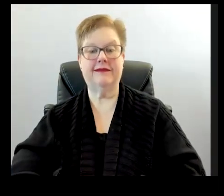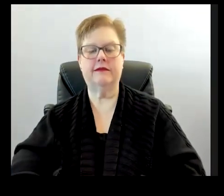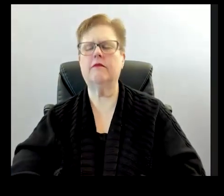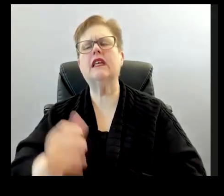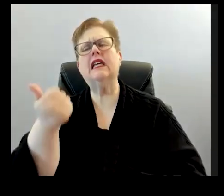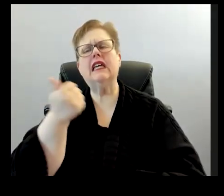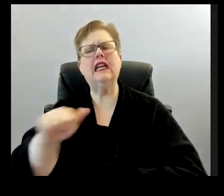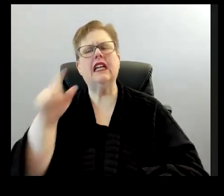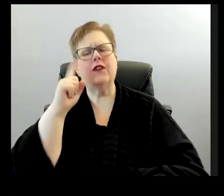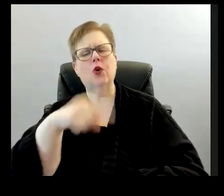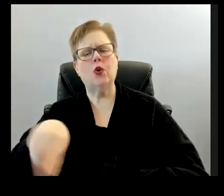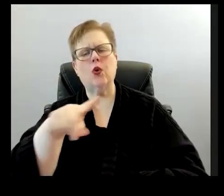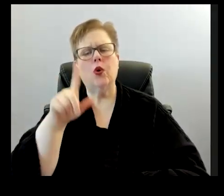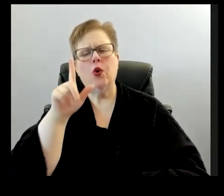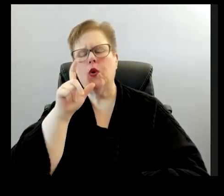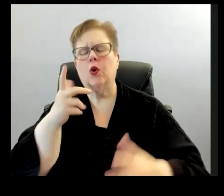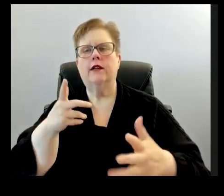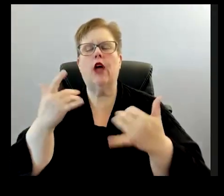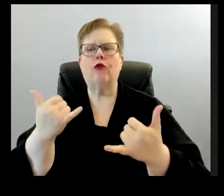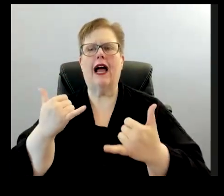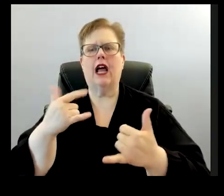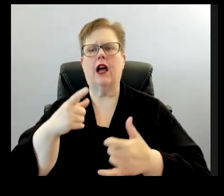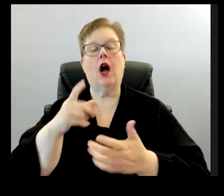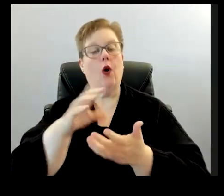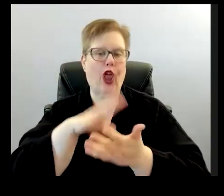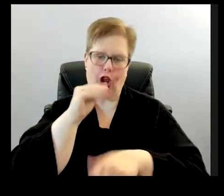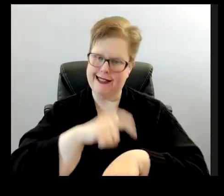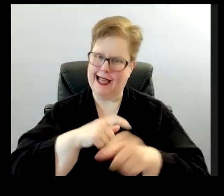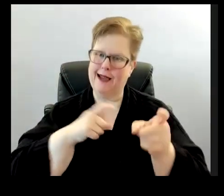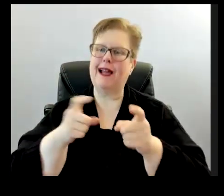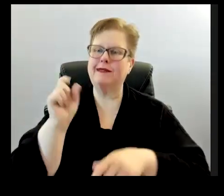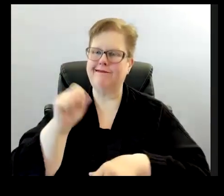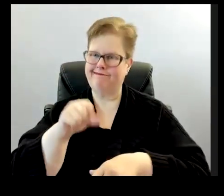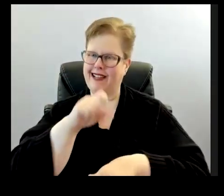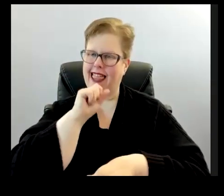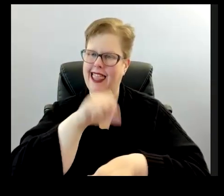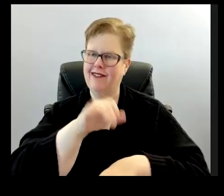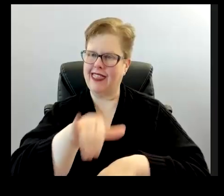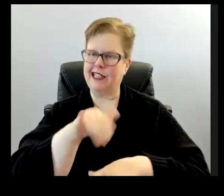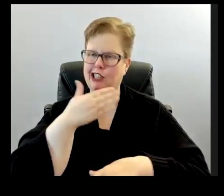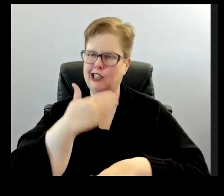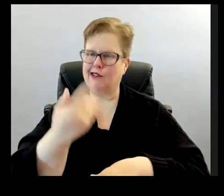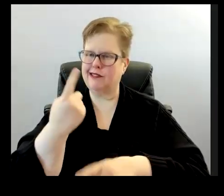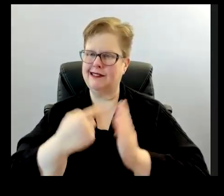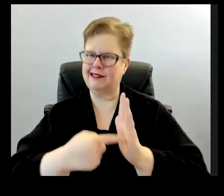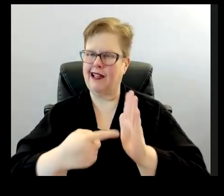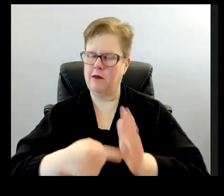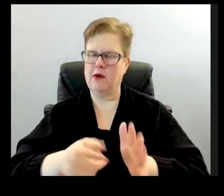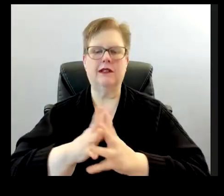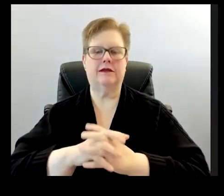there anything for anyone that right now you're using learning time management? I love that. That's a great